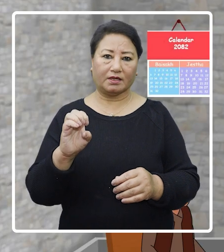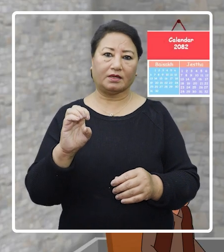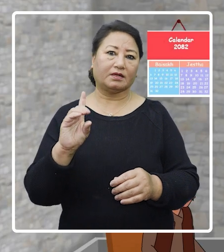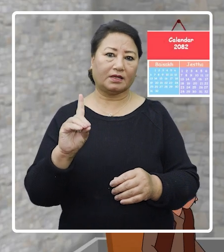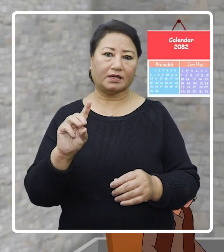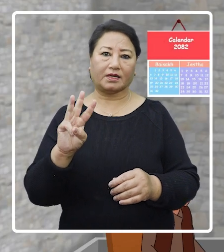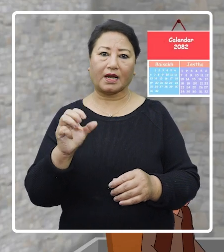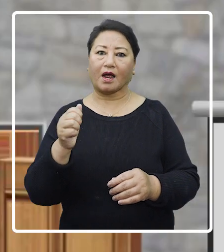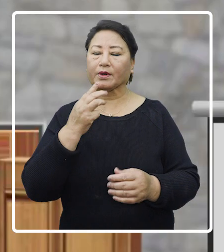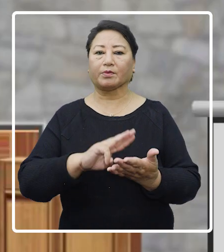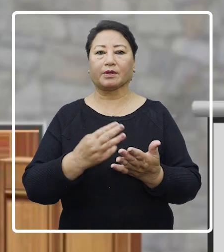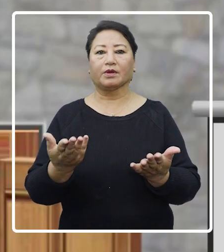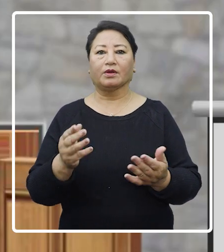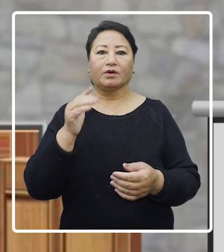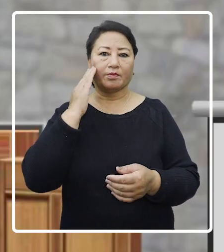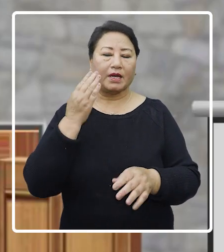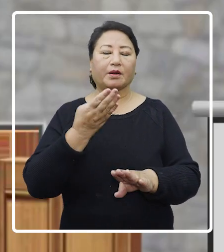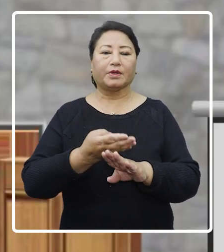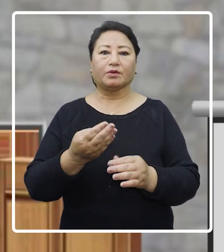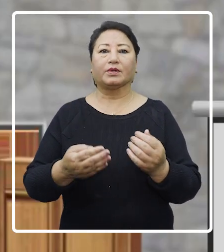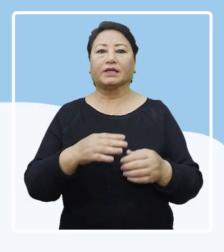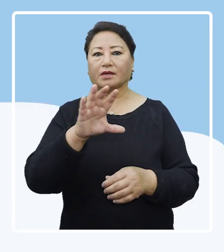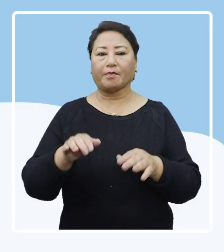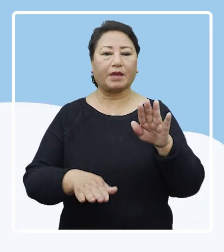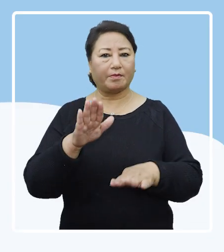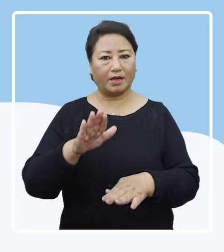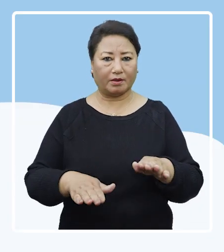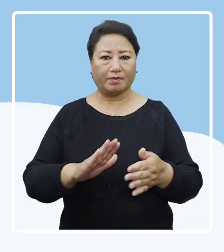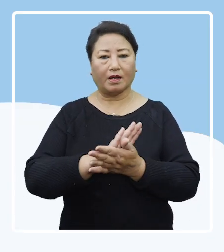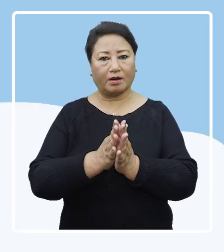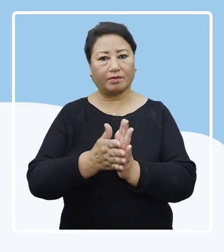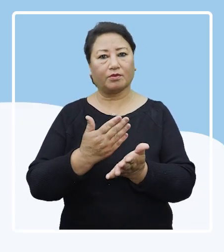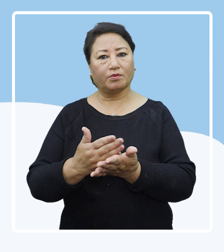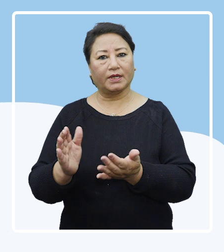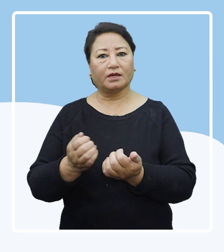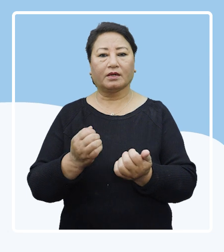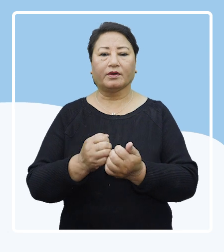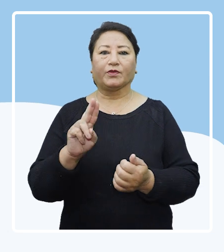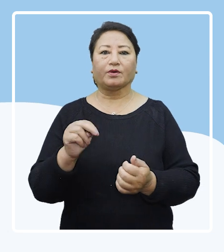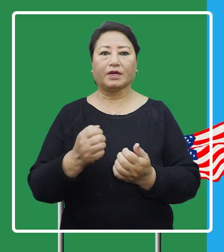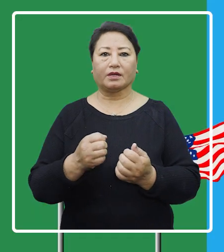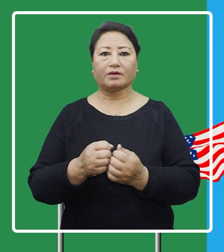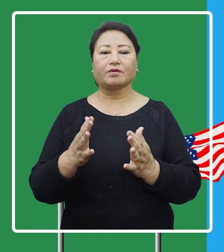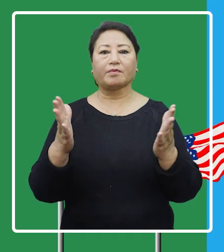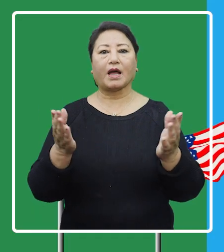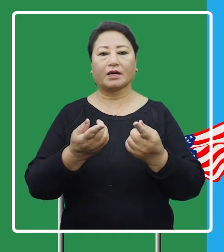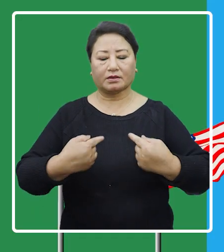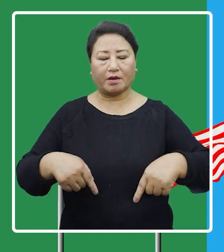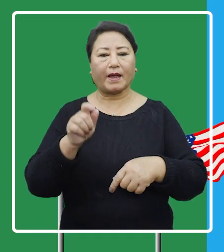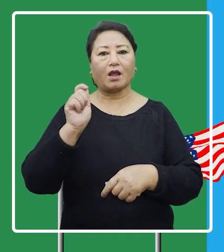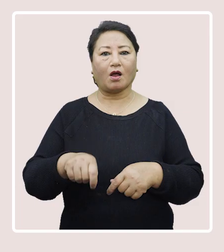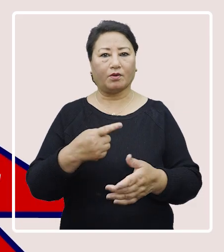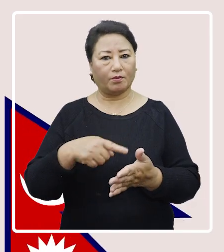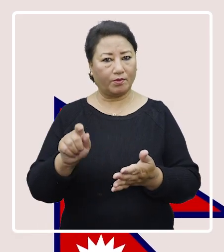of Discrimination Against Women. It is an international legal framework adopted by United Nations General Assembly in